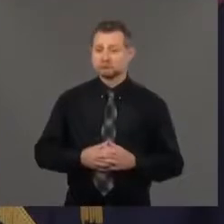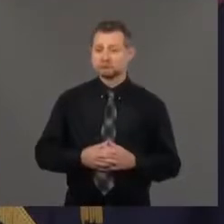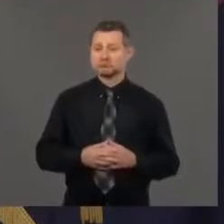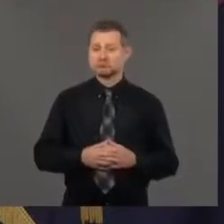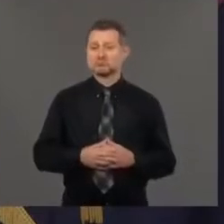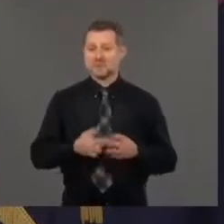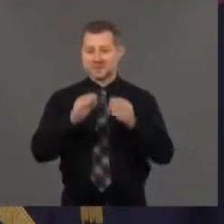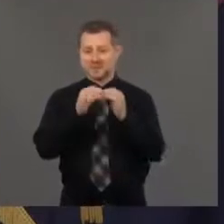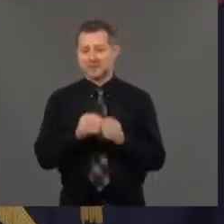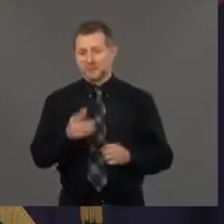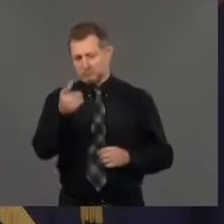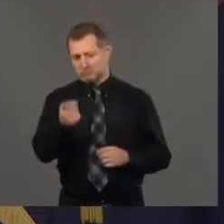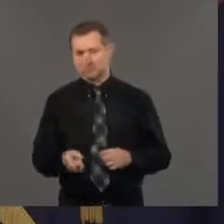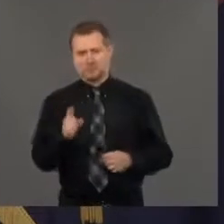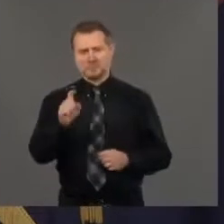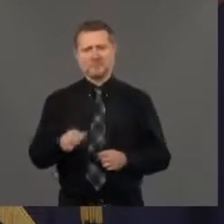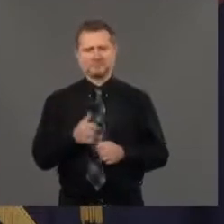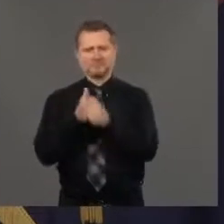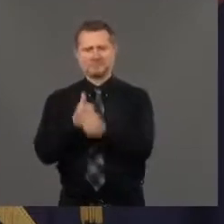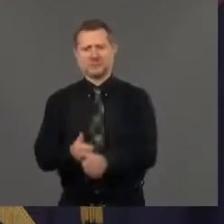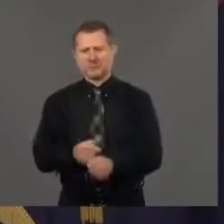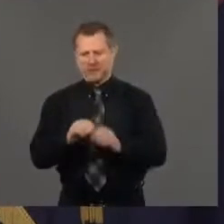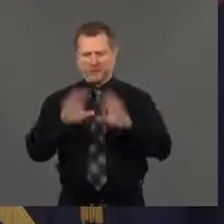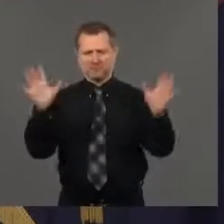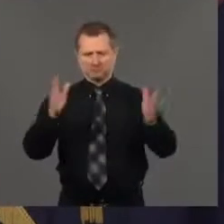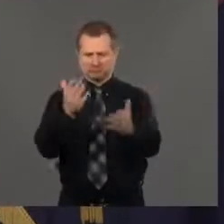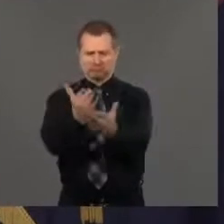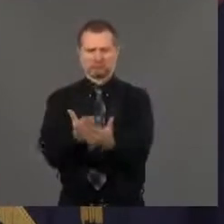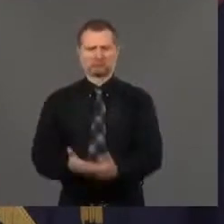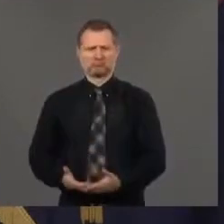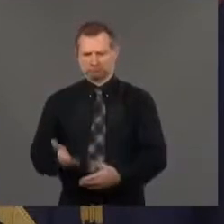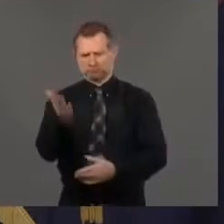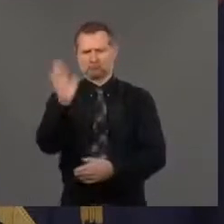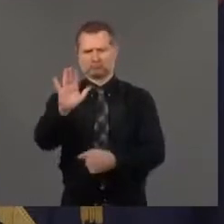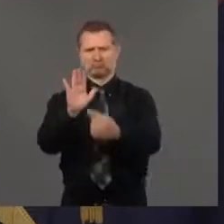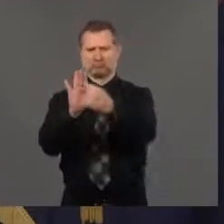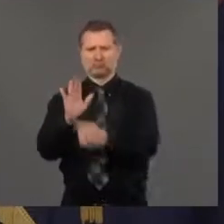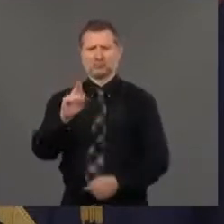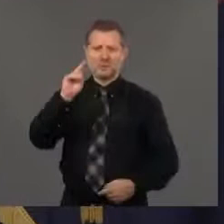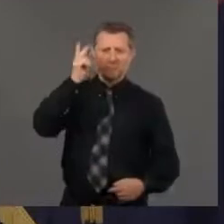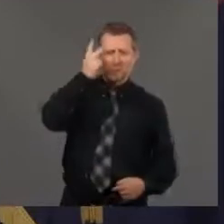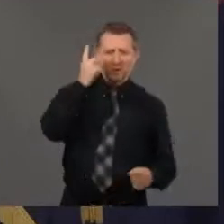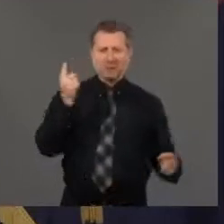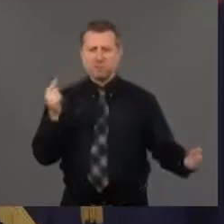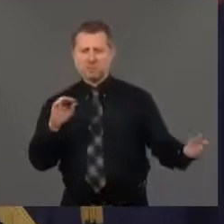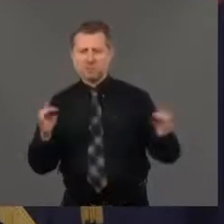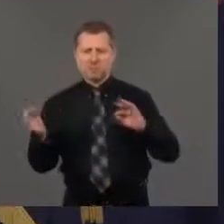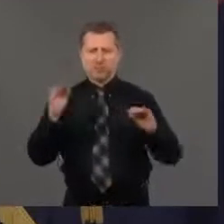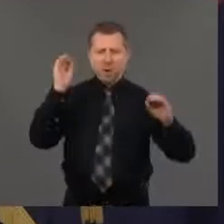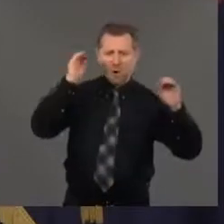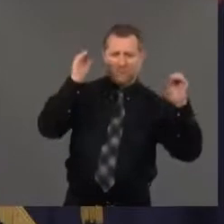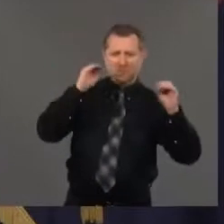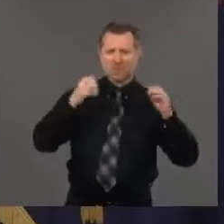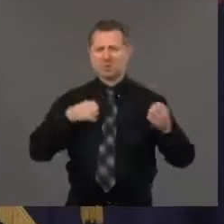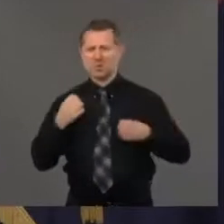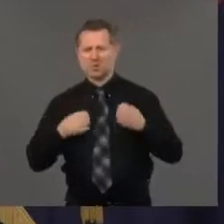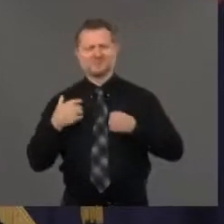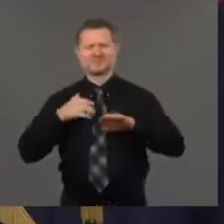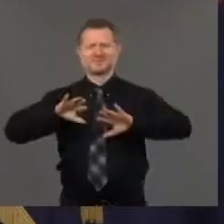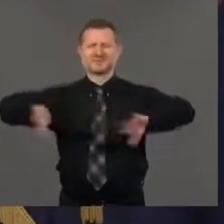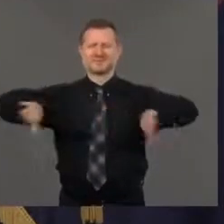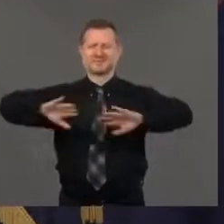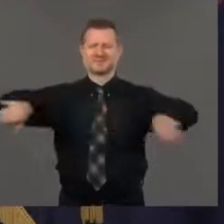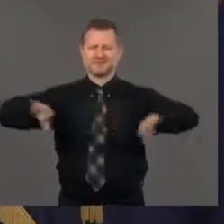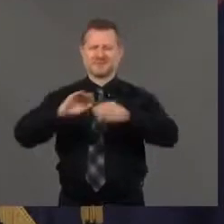number. That's what's nice about this. There's no politics, there's no personal opinion, there's no vagary. Look at the